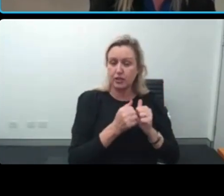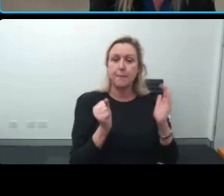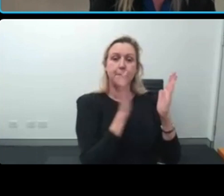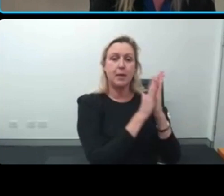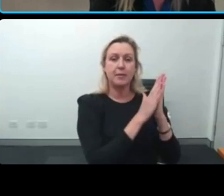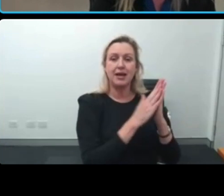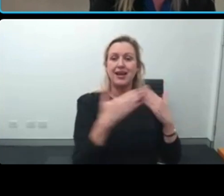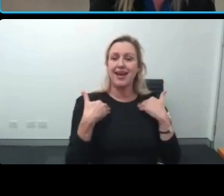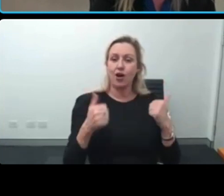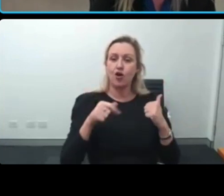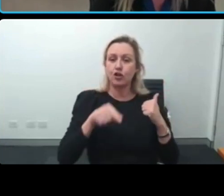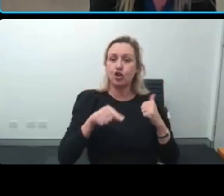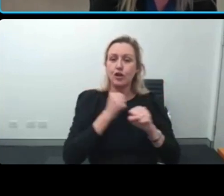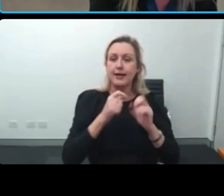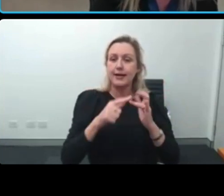health.gov.au website.